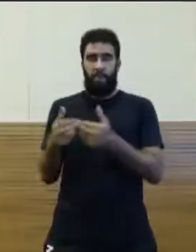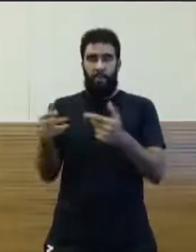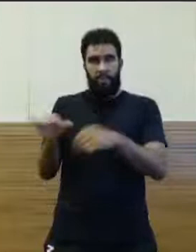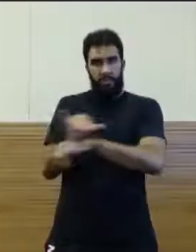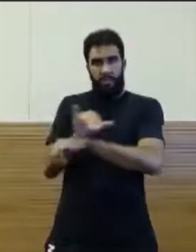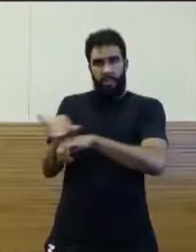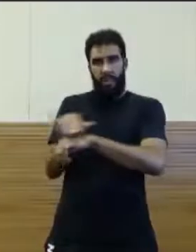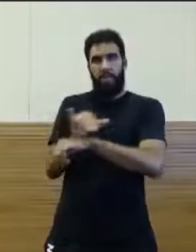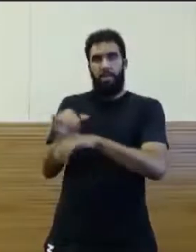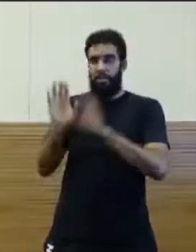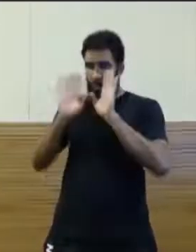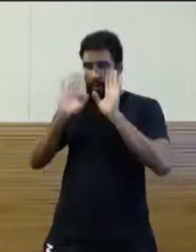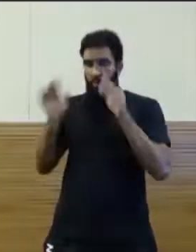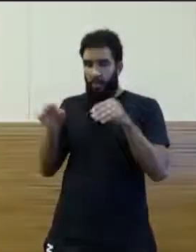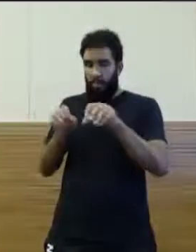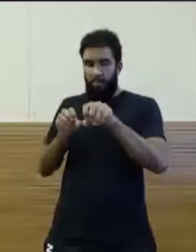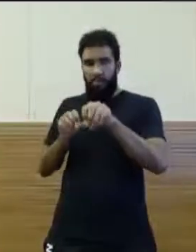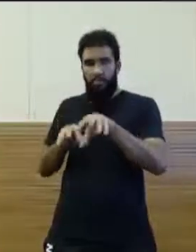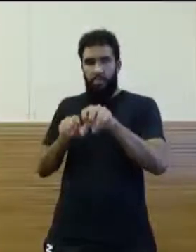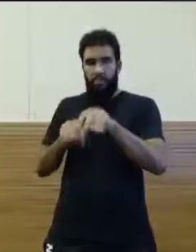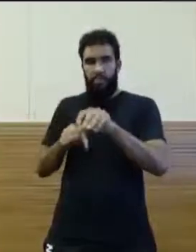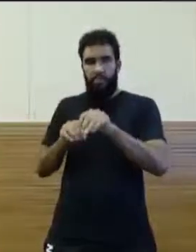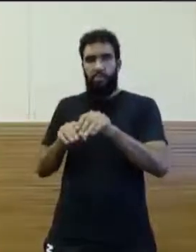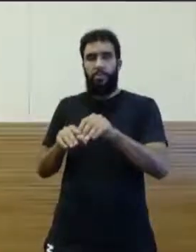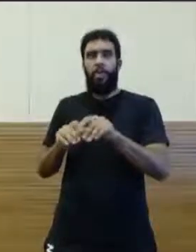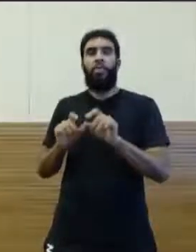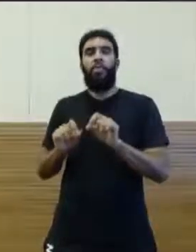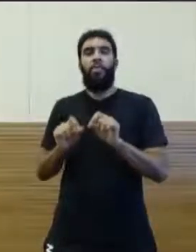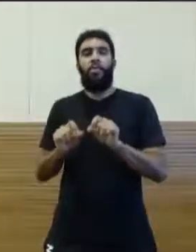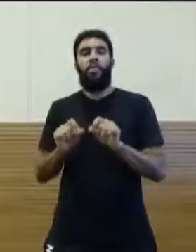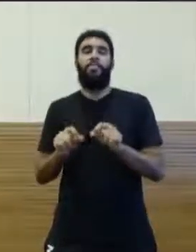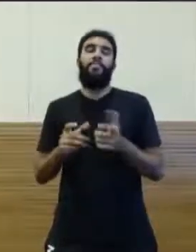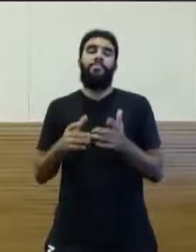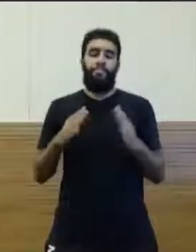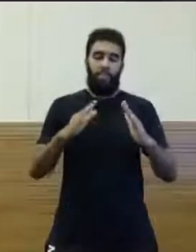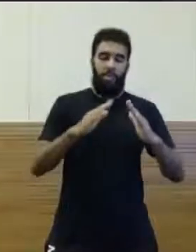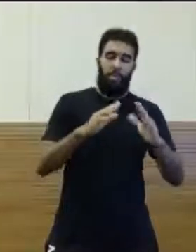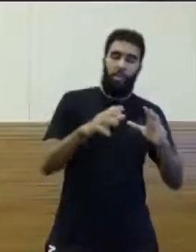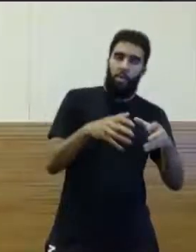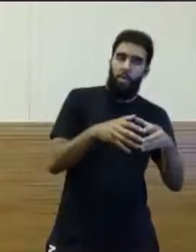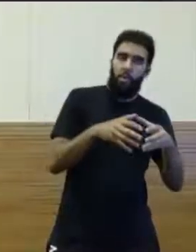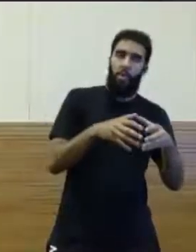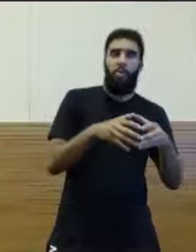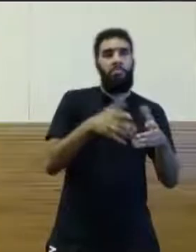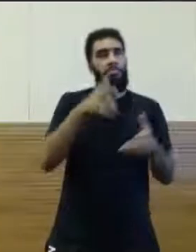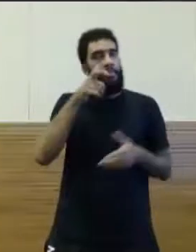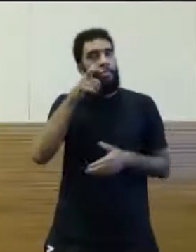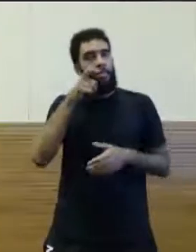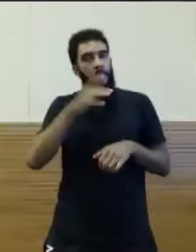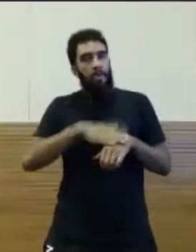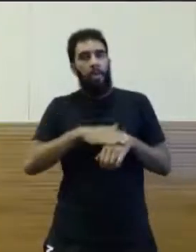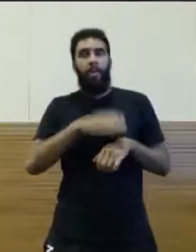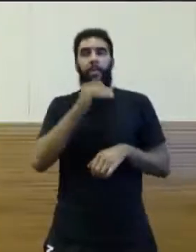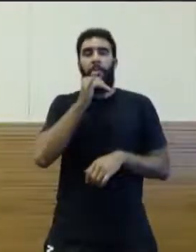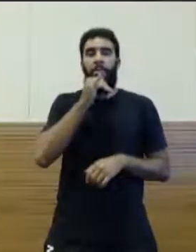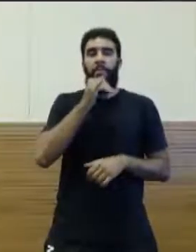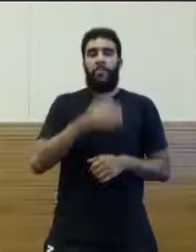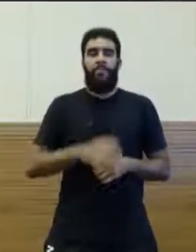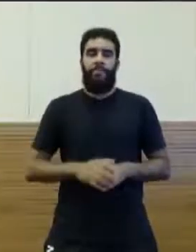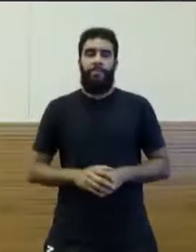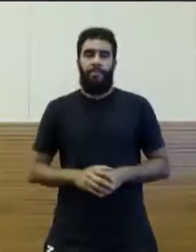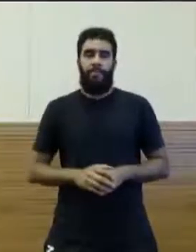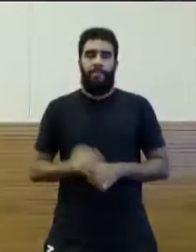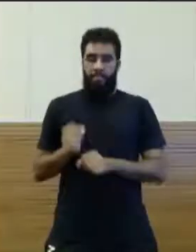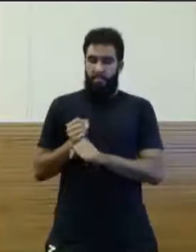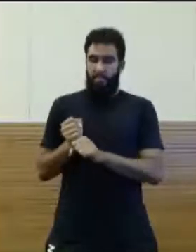also developing new, also various tools that allows to approach this certain age, certain